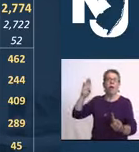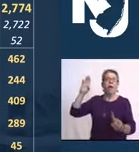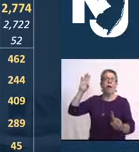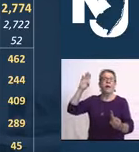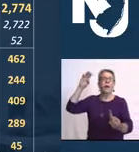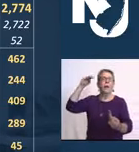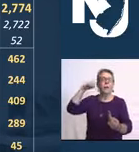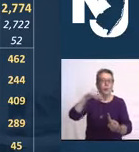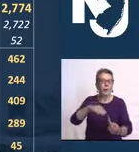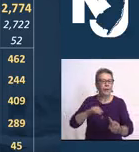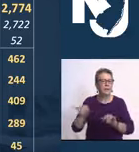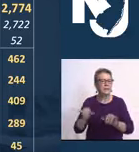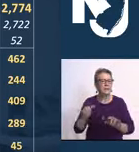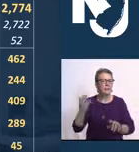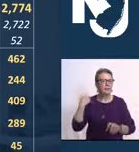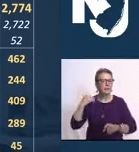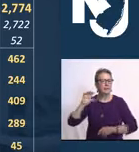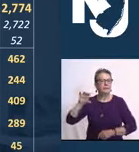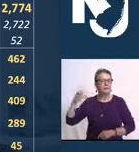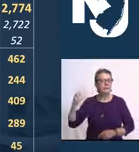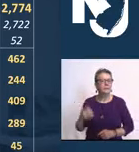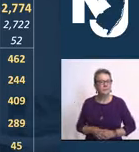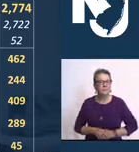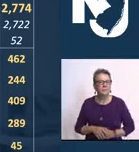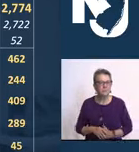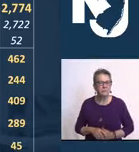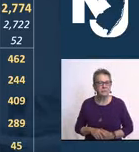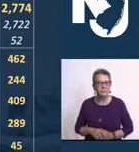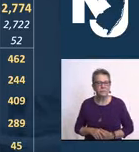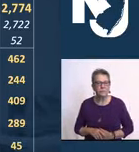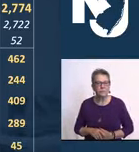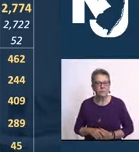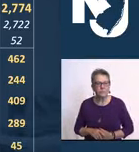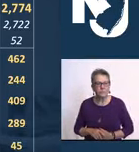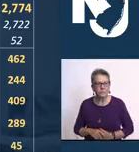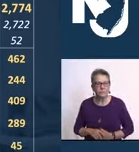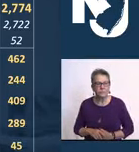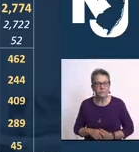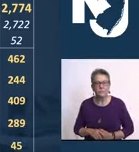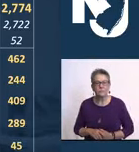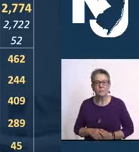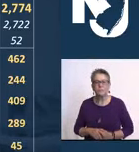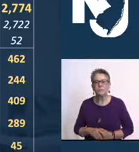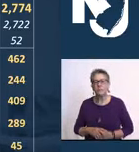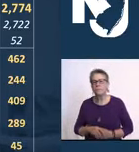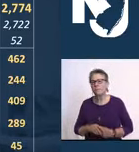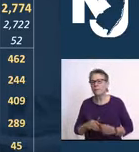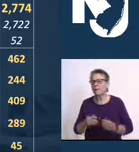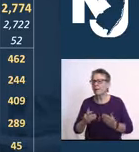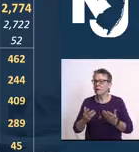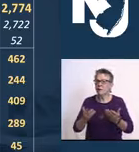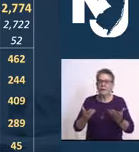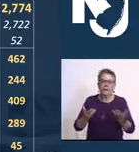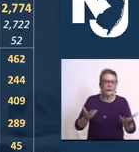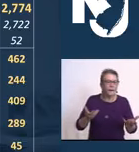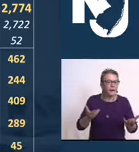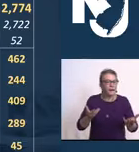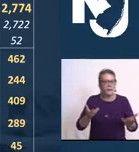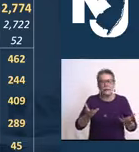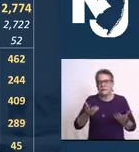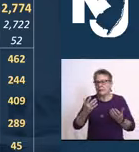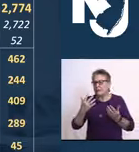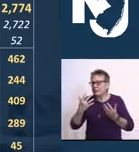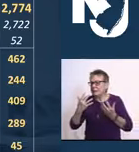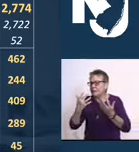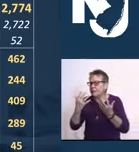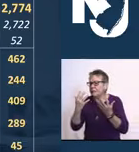that hospitalizations lag the virus's activity, and sadly deaths lag the hospitalizations. So while we're pleased